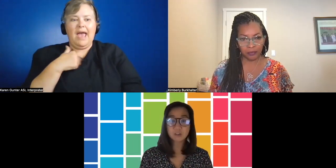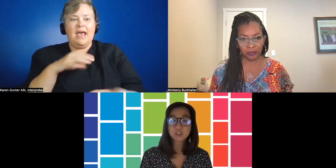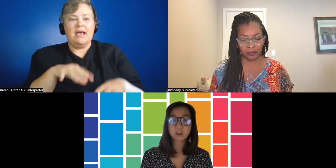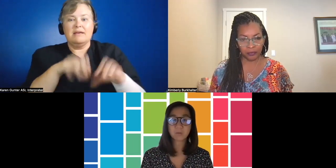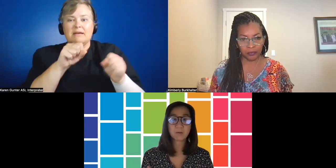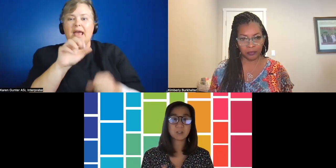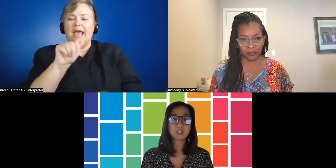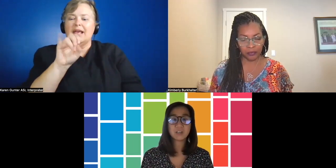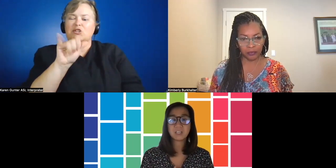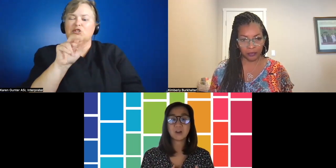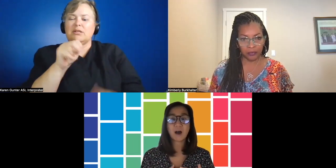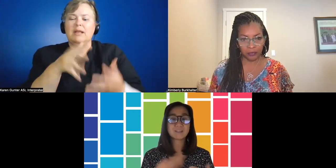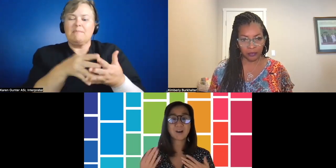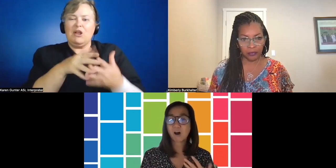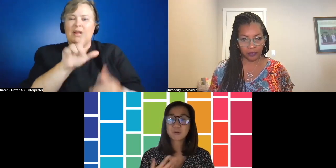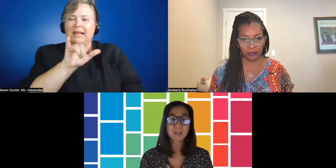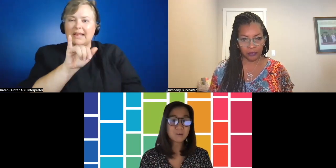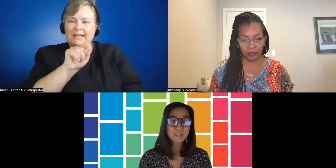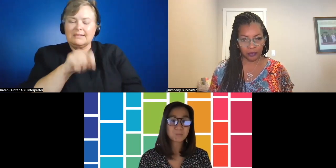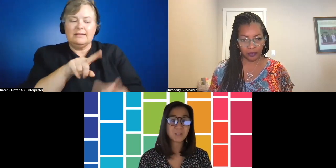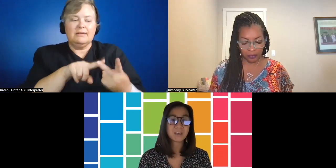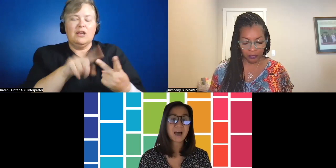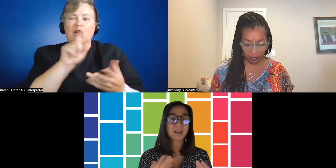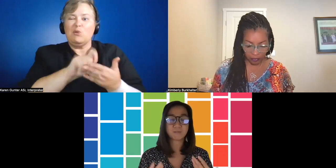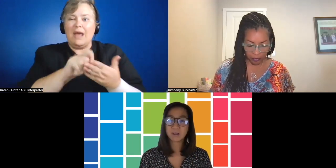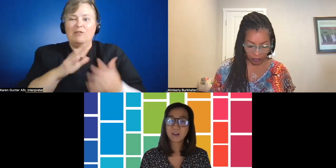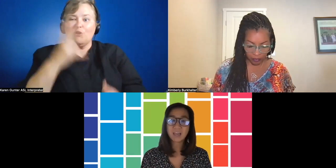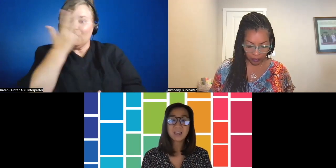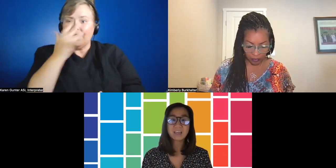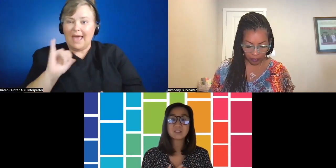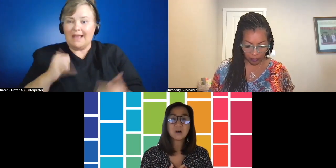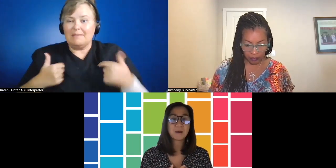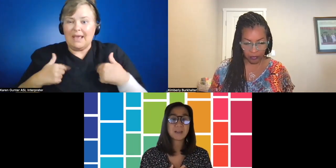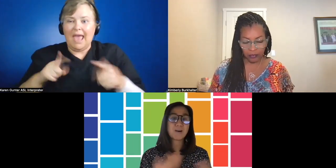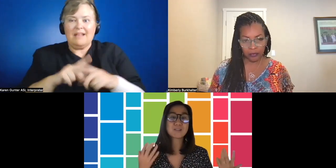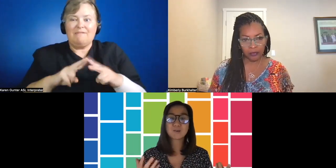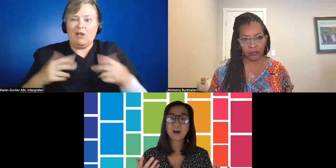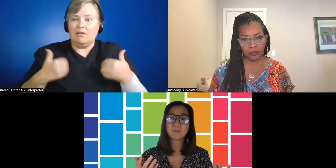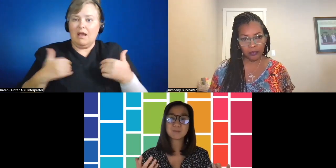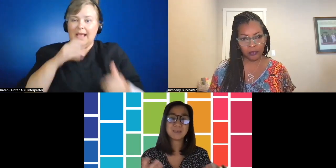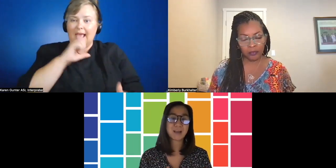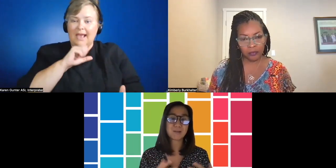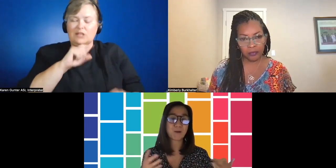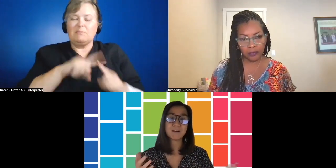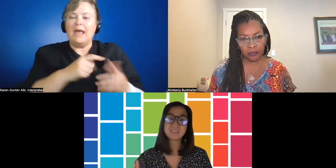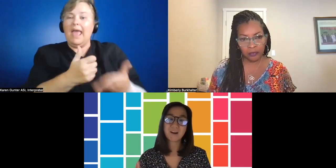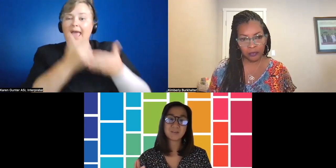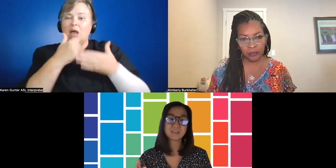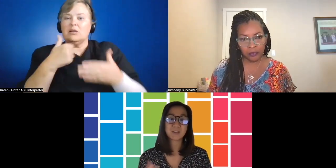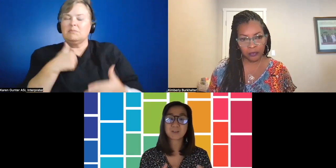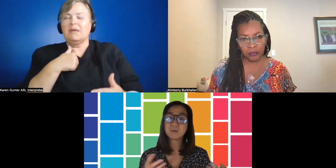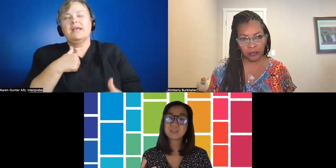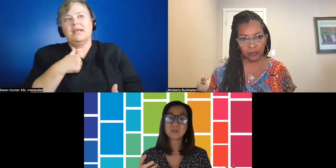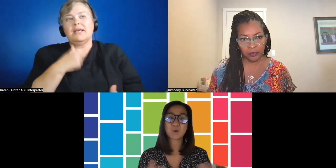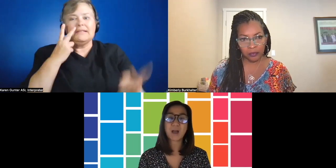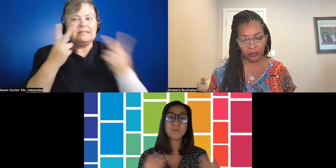American literature, right? Which, I saw authors that looked like me at a very young age, but it also helped me kind of round out these